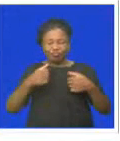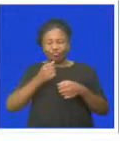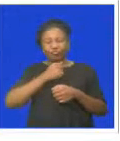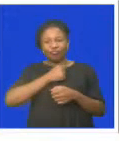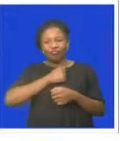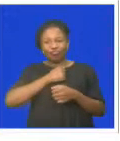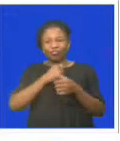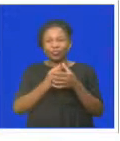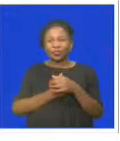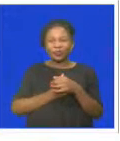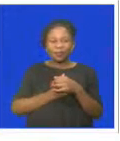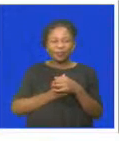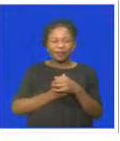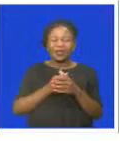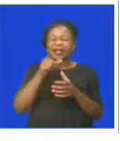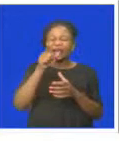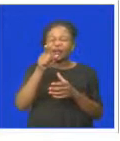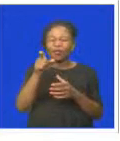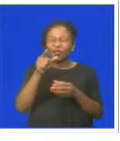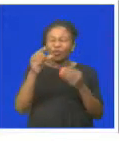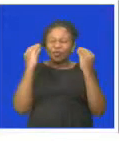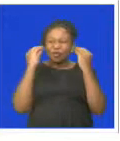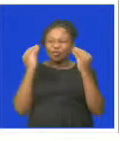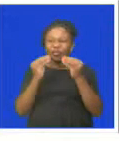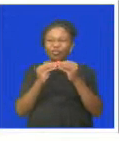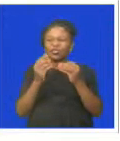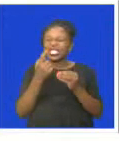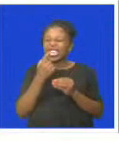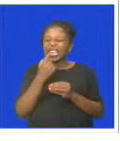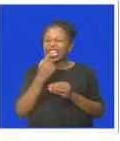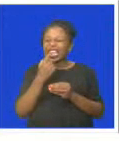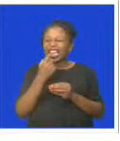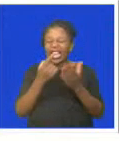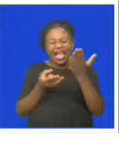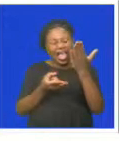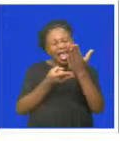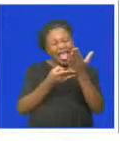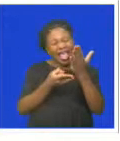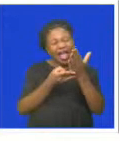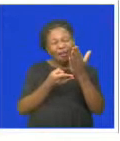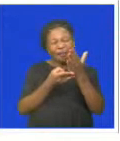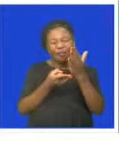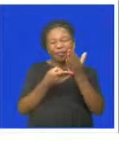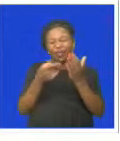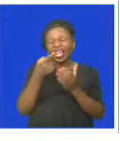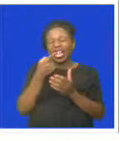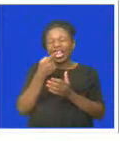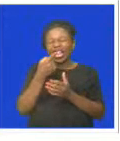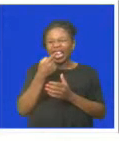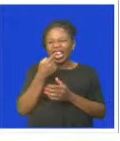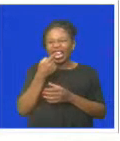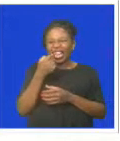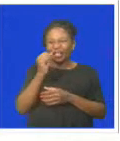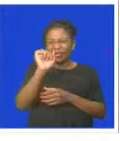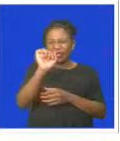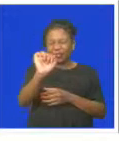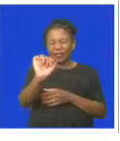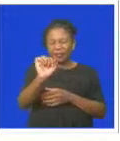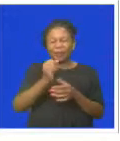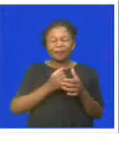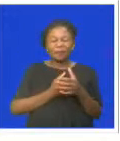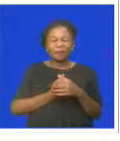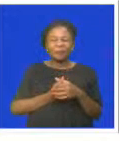dentist takes care of your teeth. A dentist takes care of your